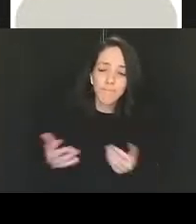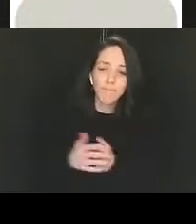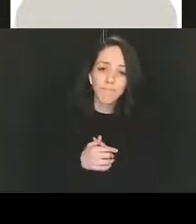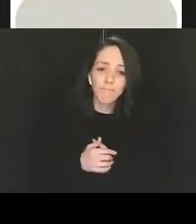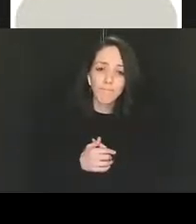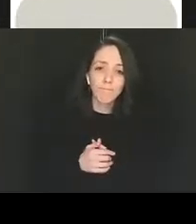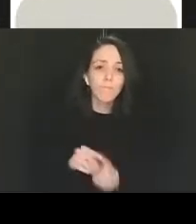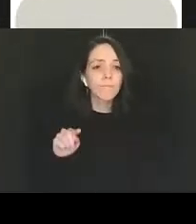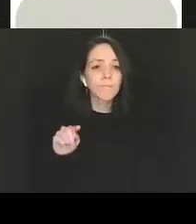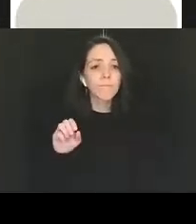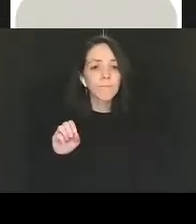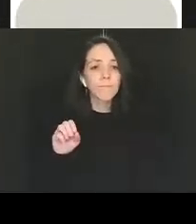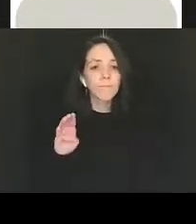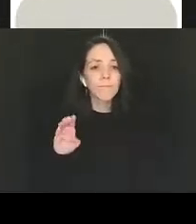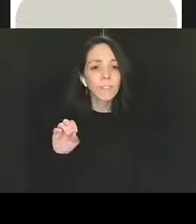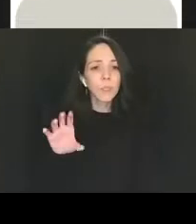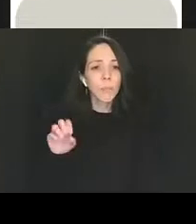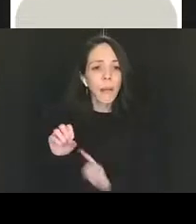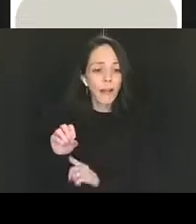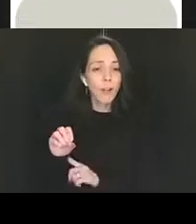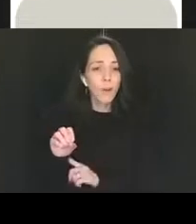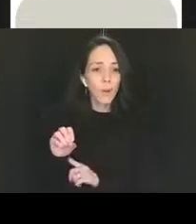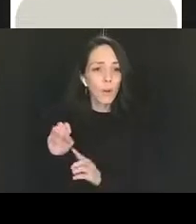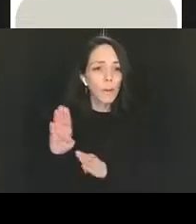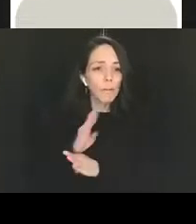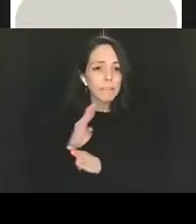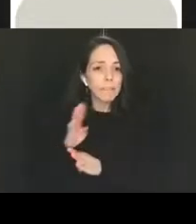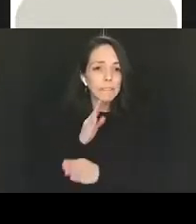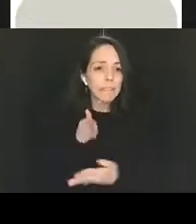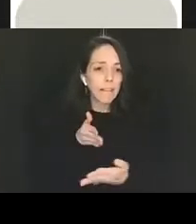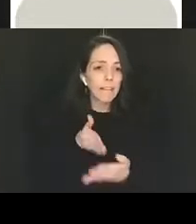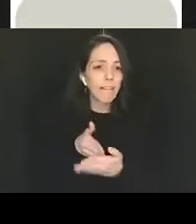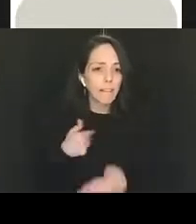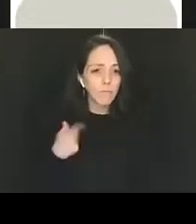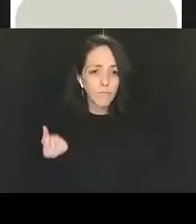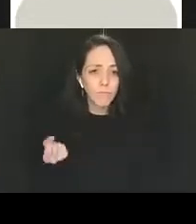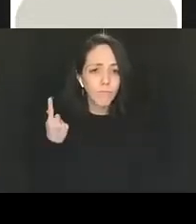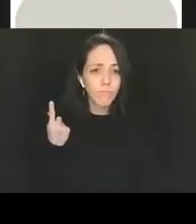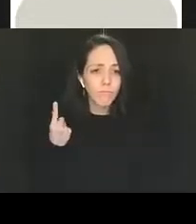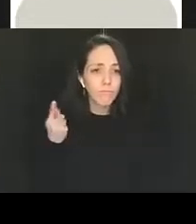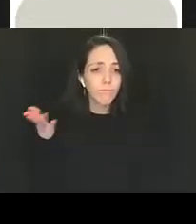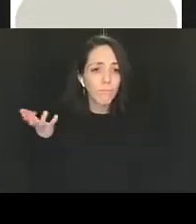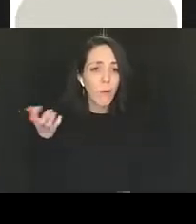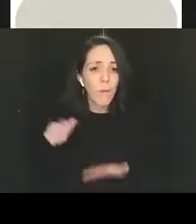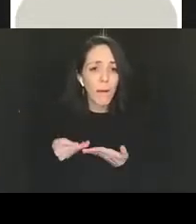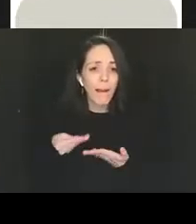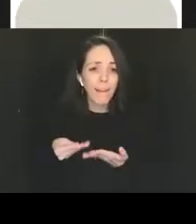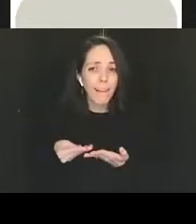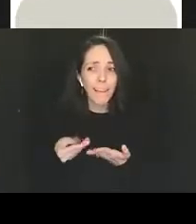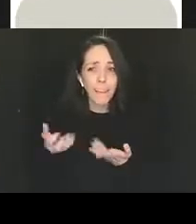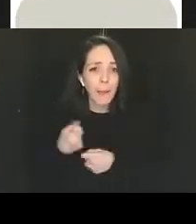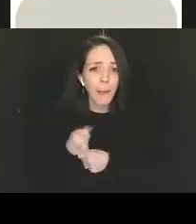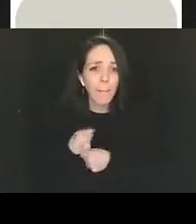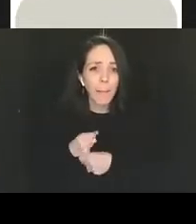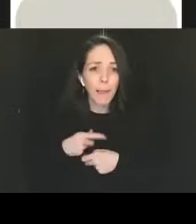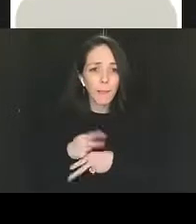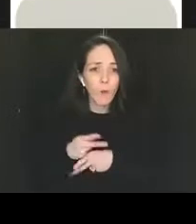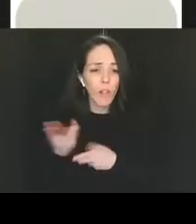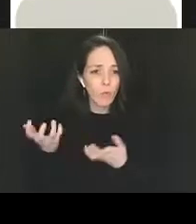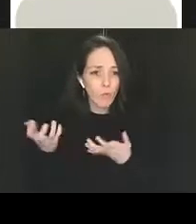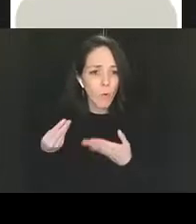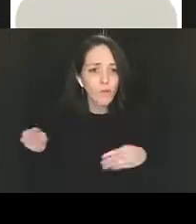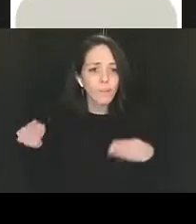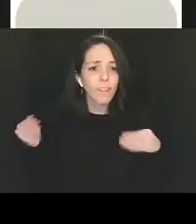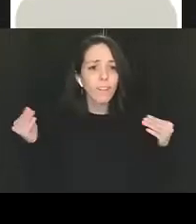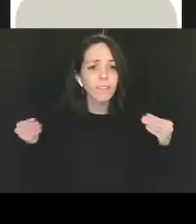tobacco industry is against it, and obviously I get it because they're the tobacco industry. But also,